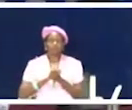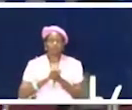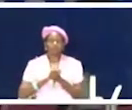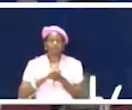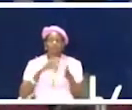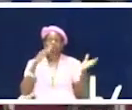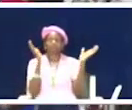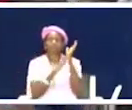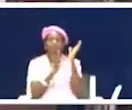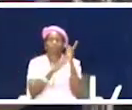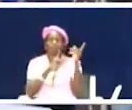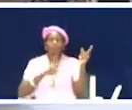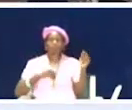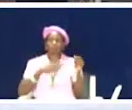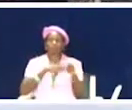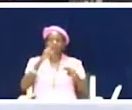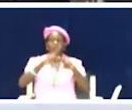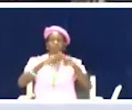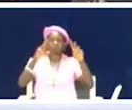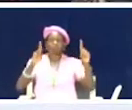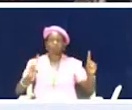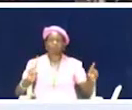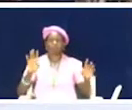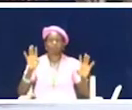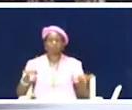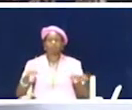Praise God, and you may please be seated.